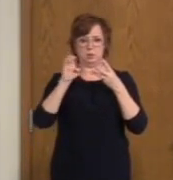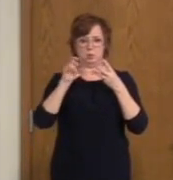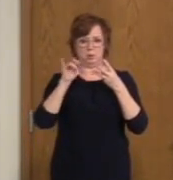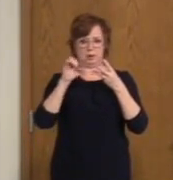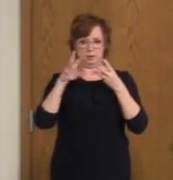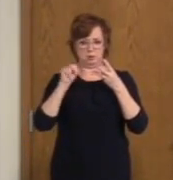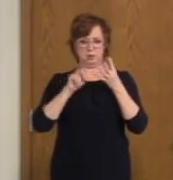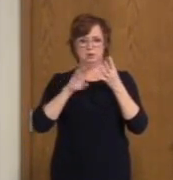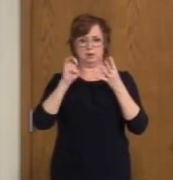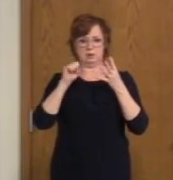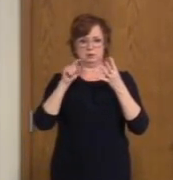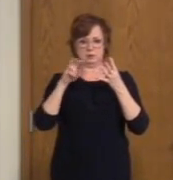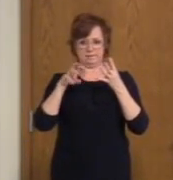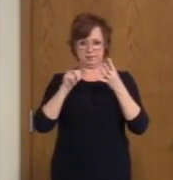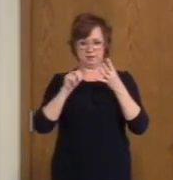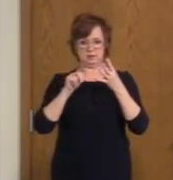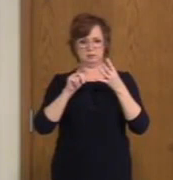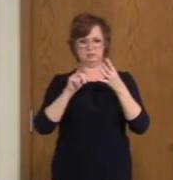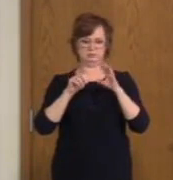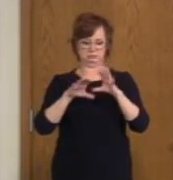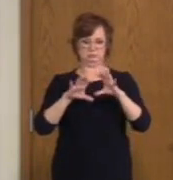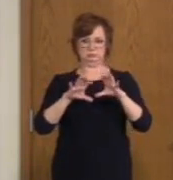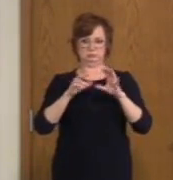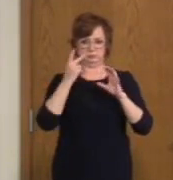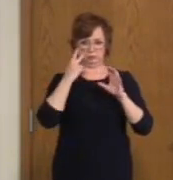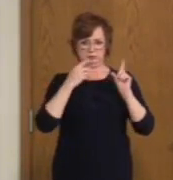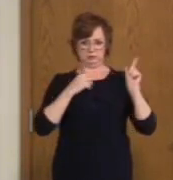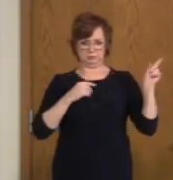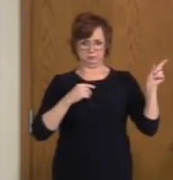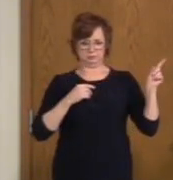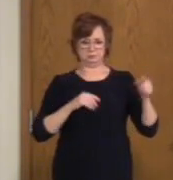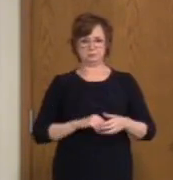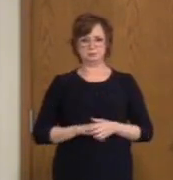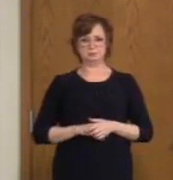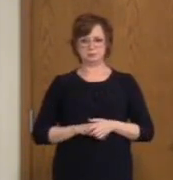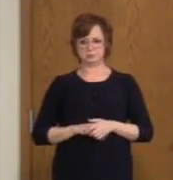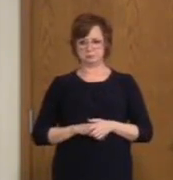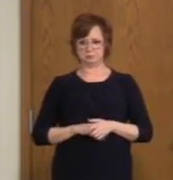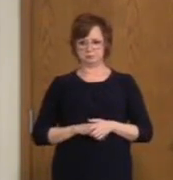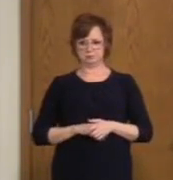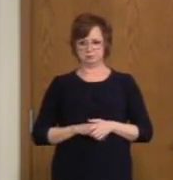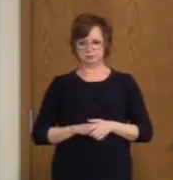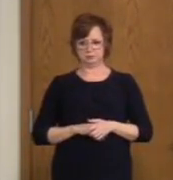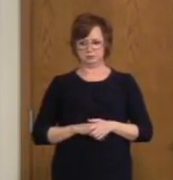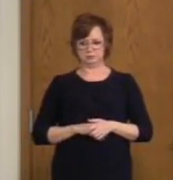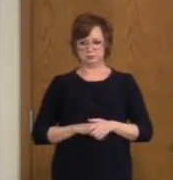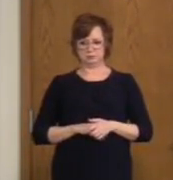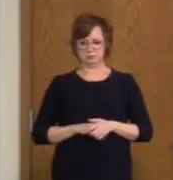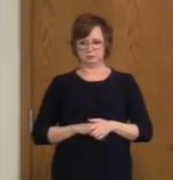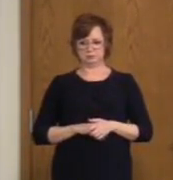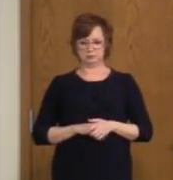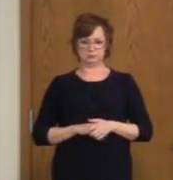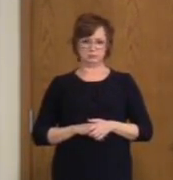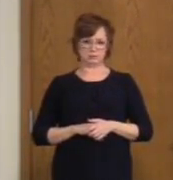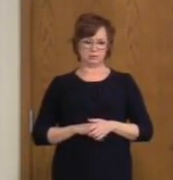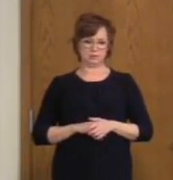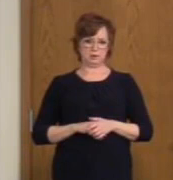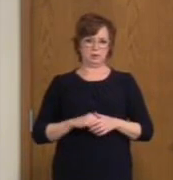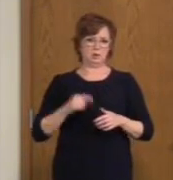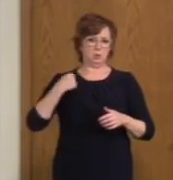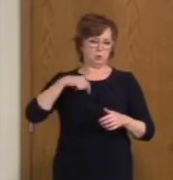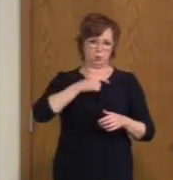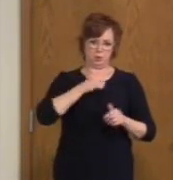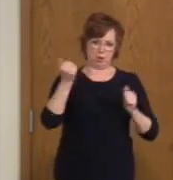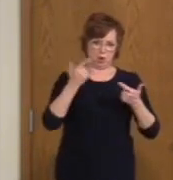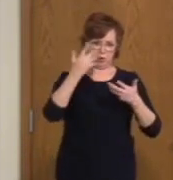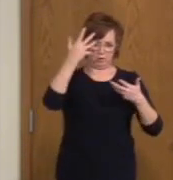Weyburn, Estevan. And I would remind everyone that all of us should know where we live in Saskatchewan. All of us